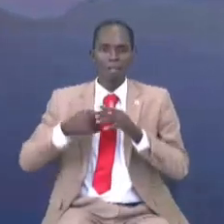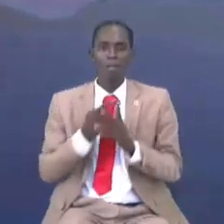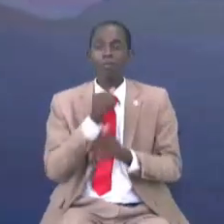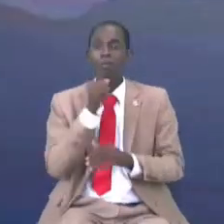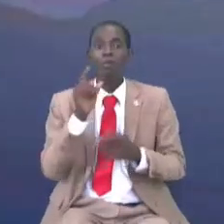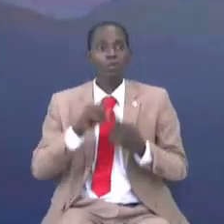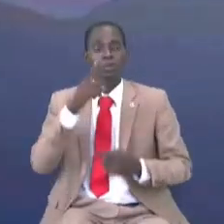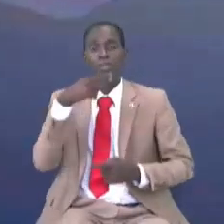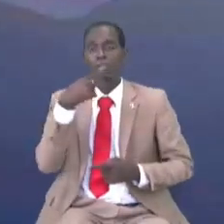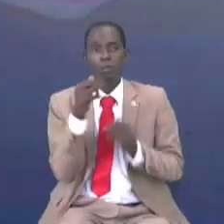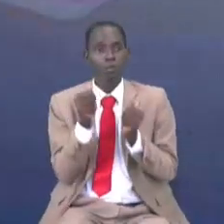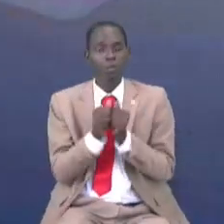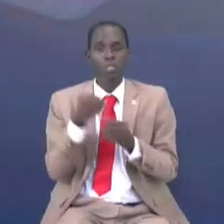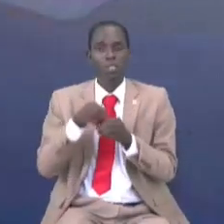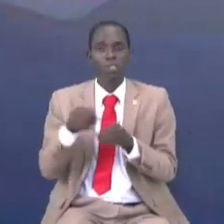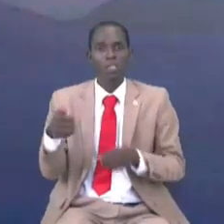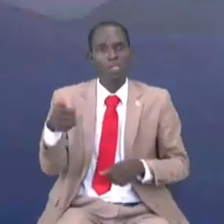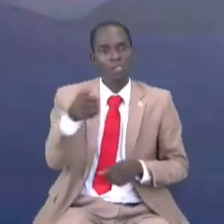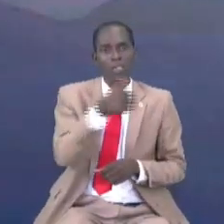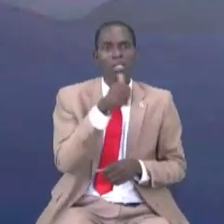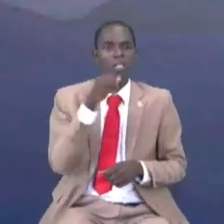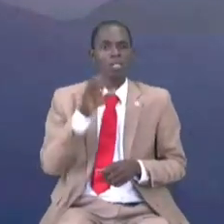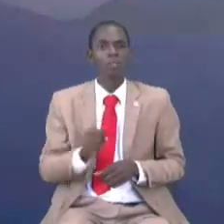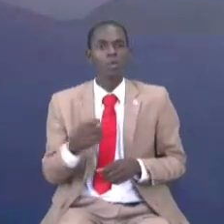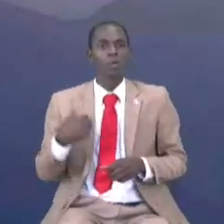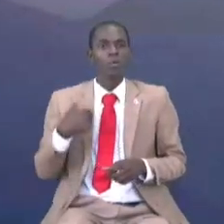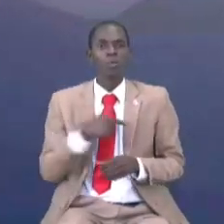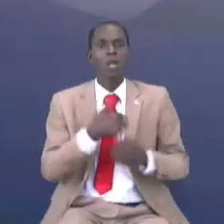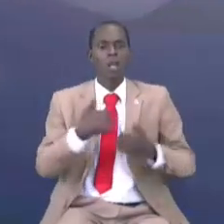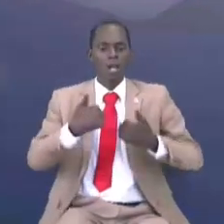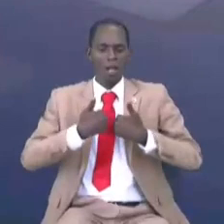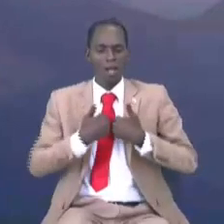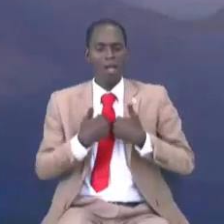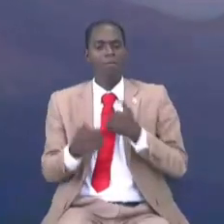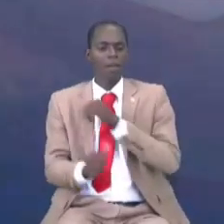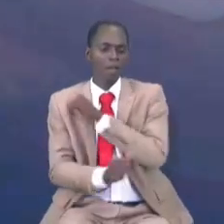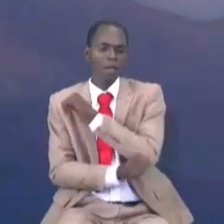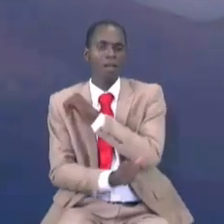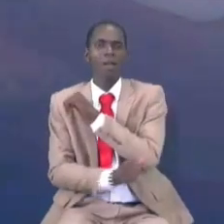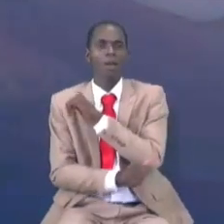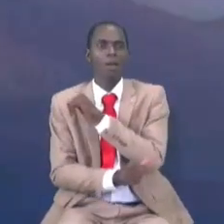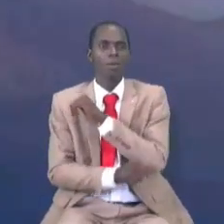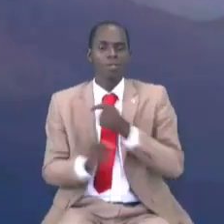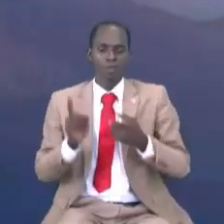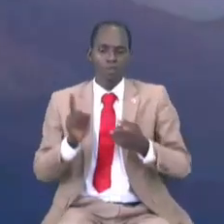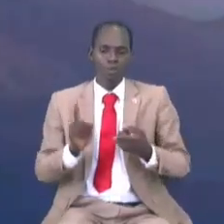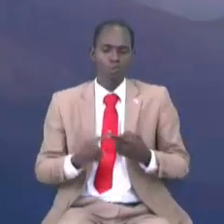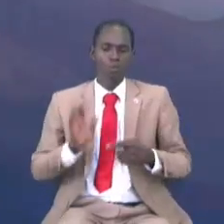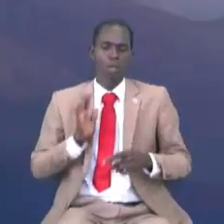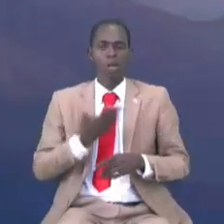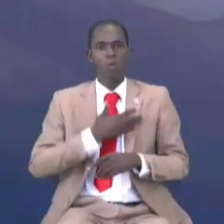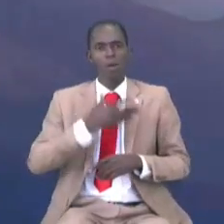we have Abraham to our father. For I say unto you that God